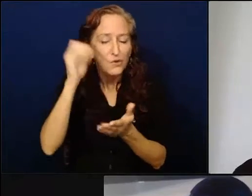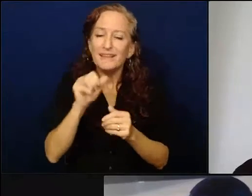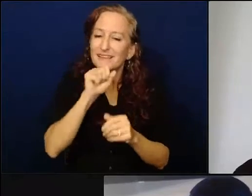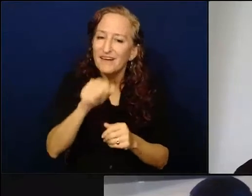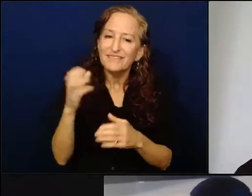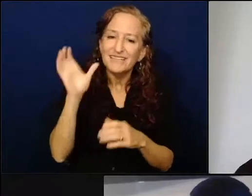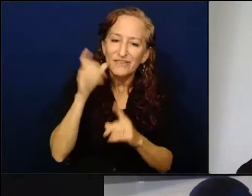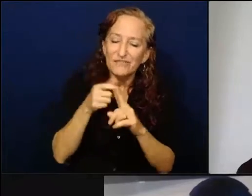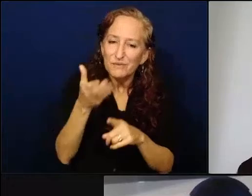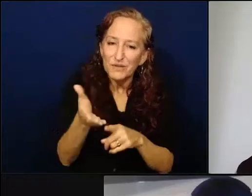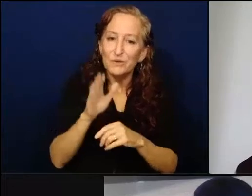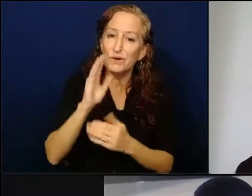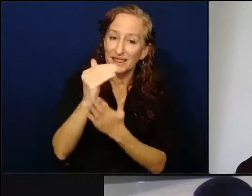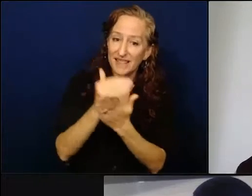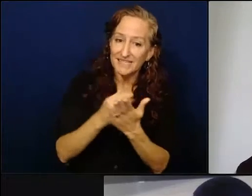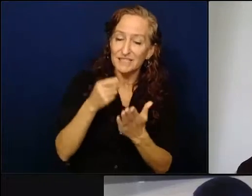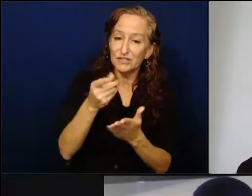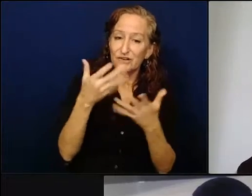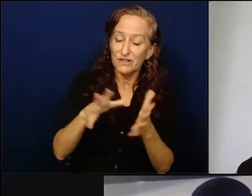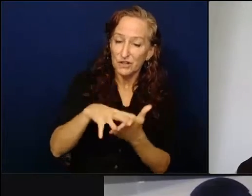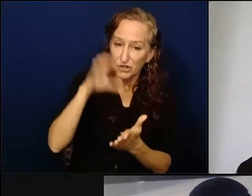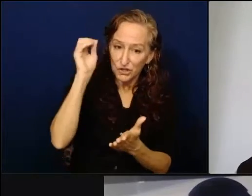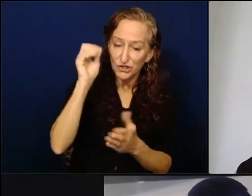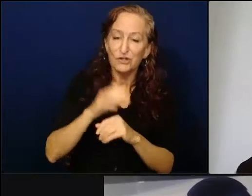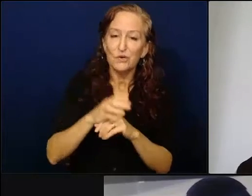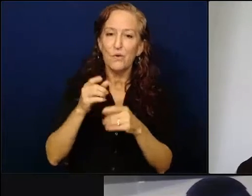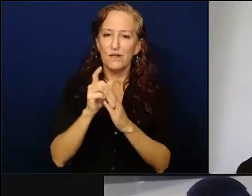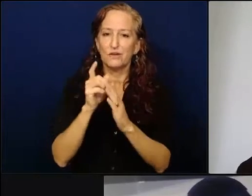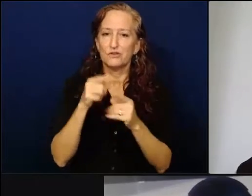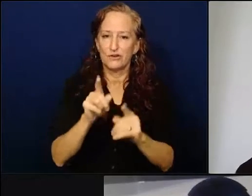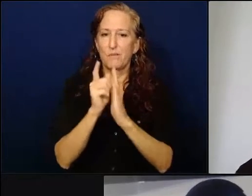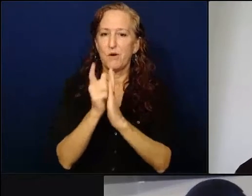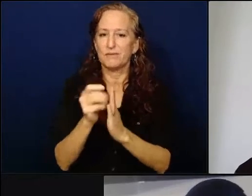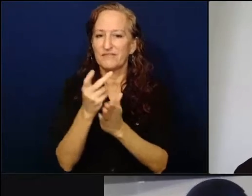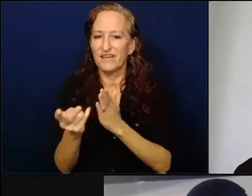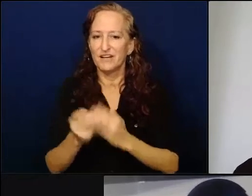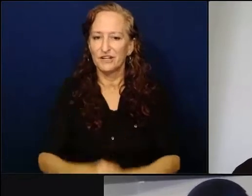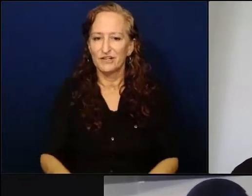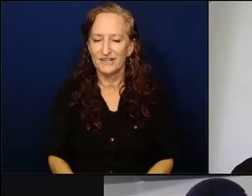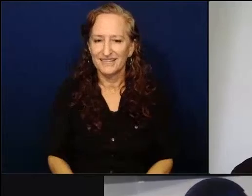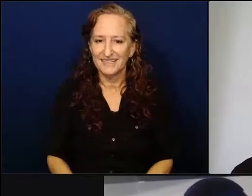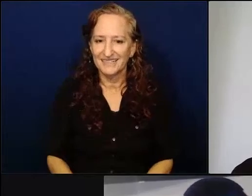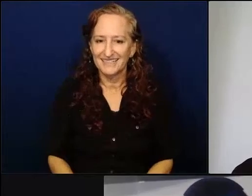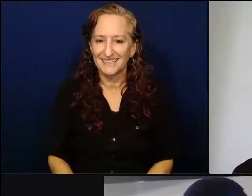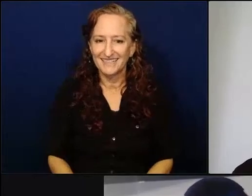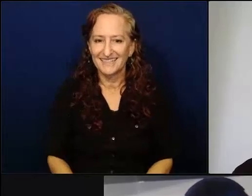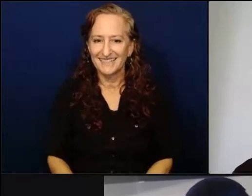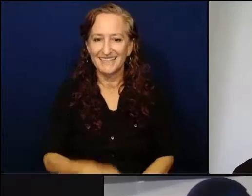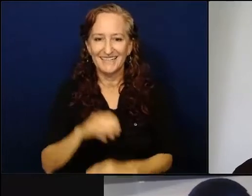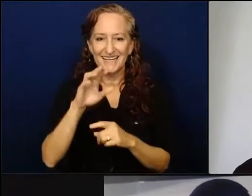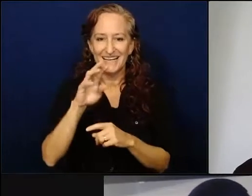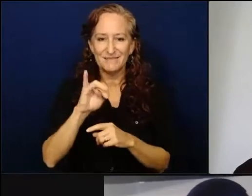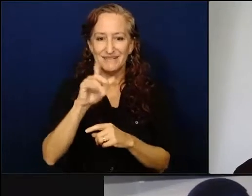that you've learned in moments of failure within your company that you'd like to share. Sure. First, does my